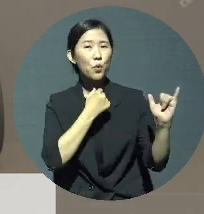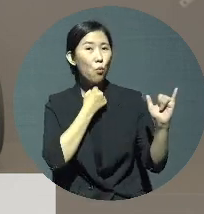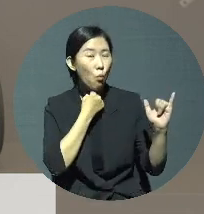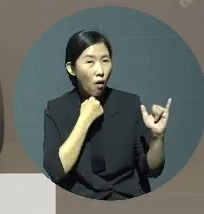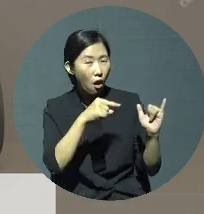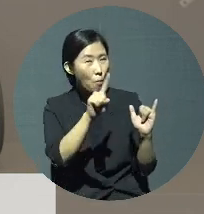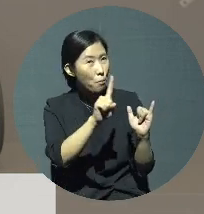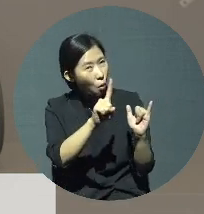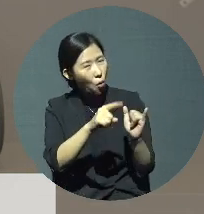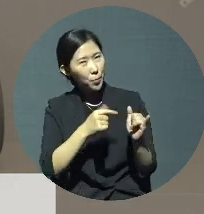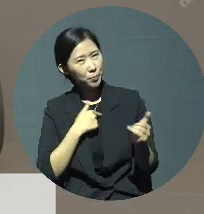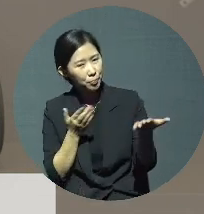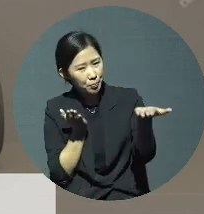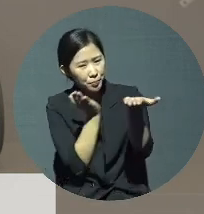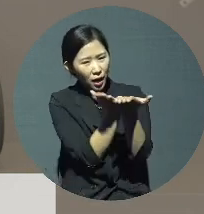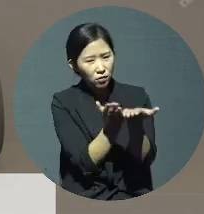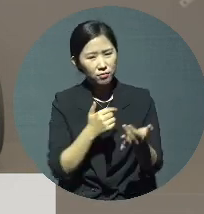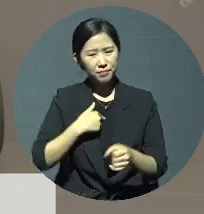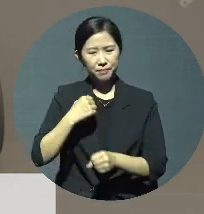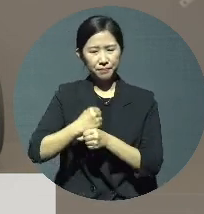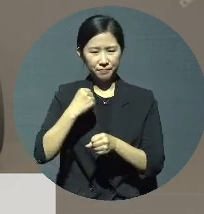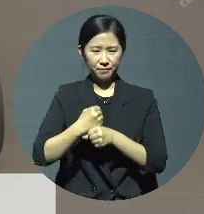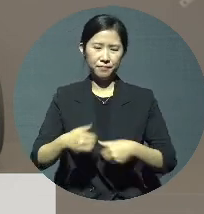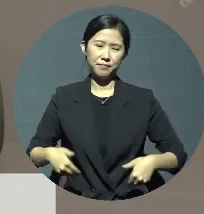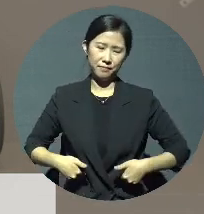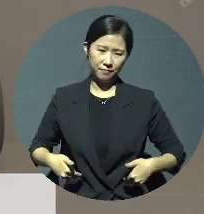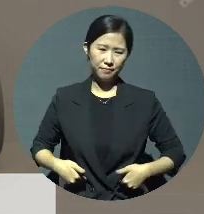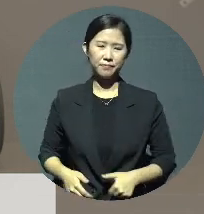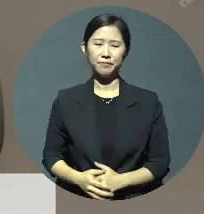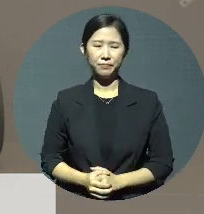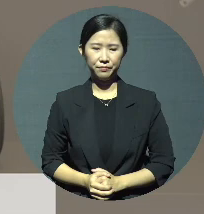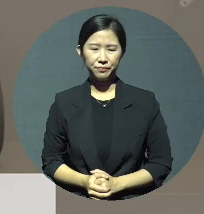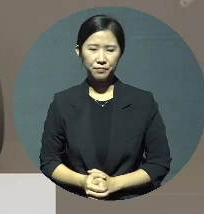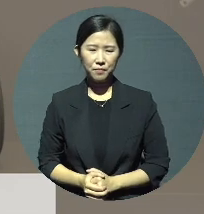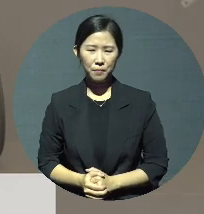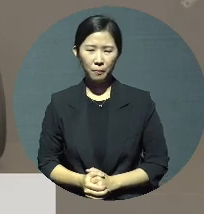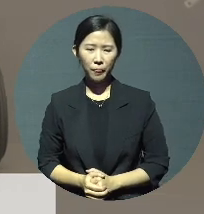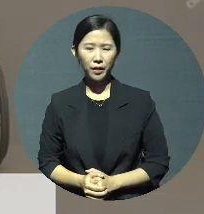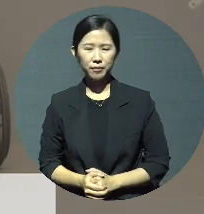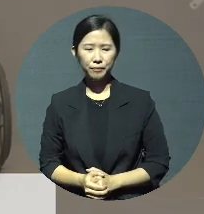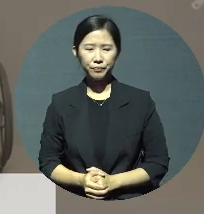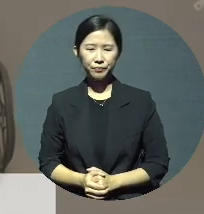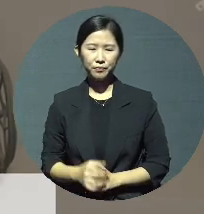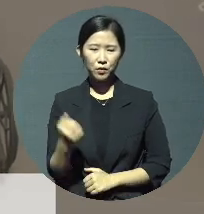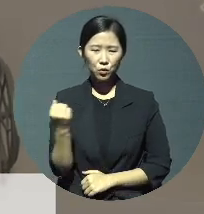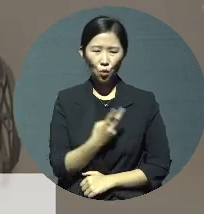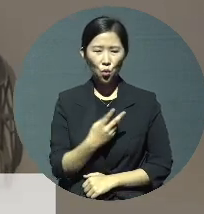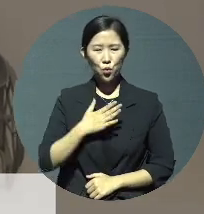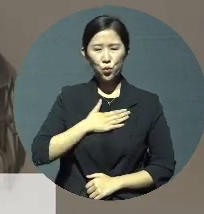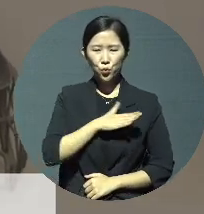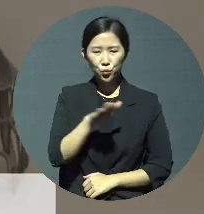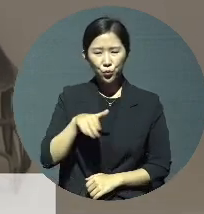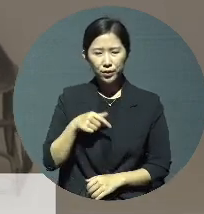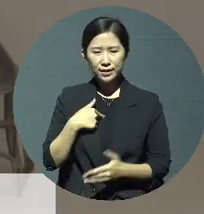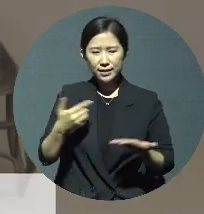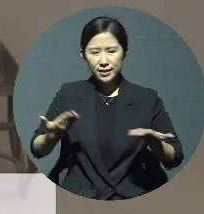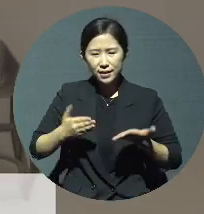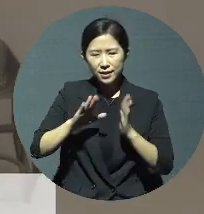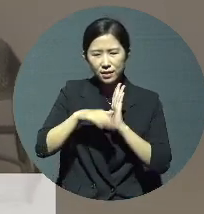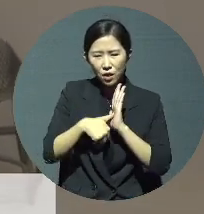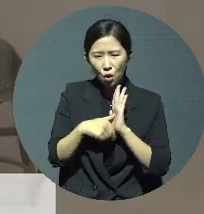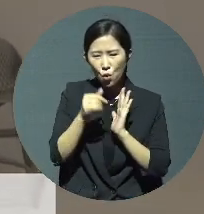us to. We are very conscious of having the right conversations, of discussing the most important points. So we sit somewhere